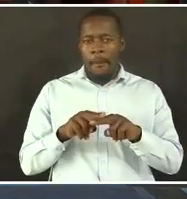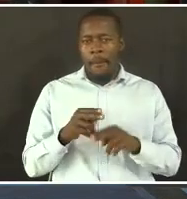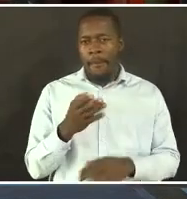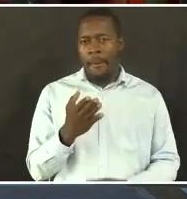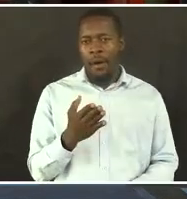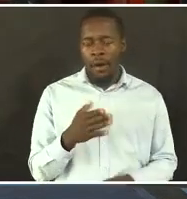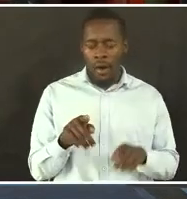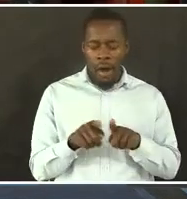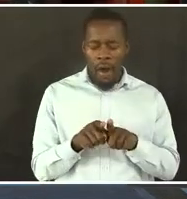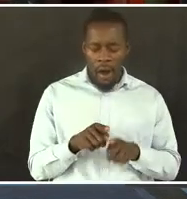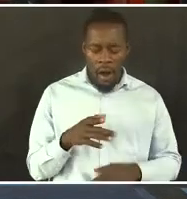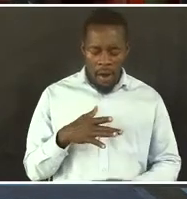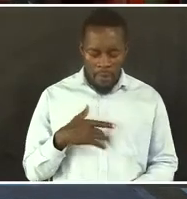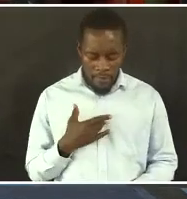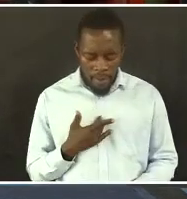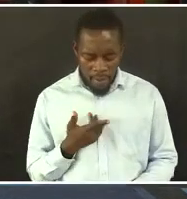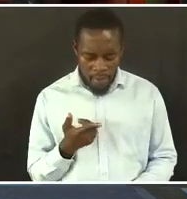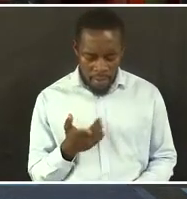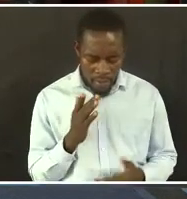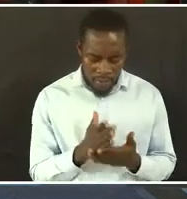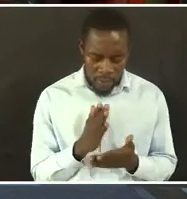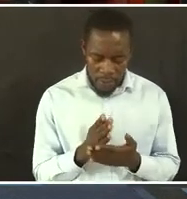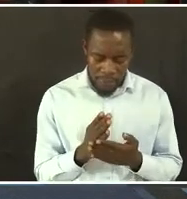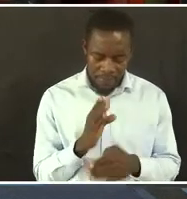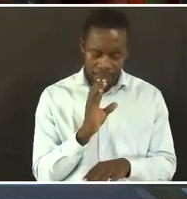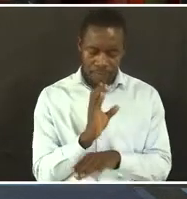church structures,